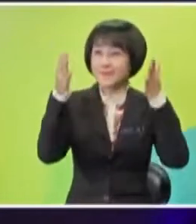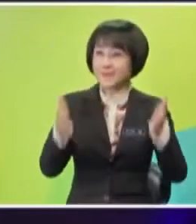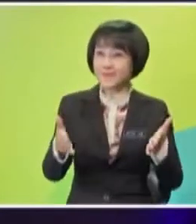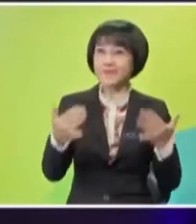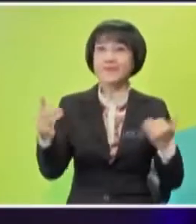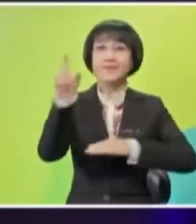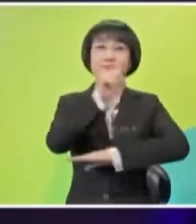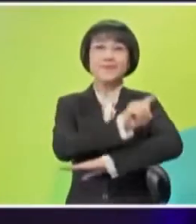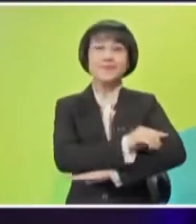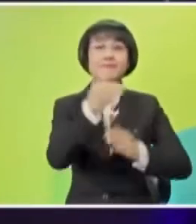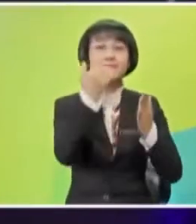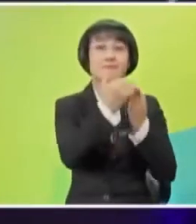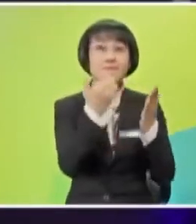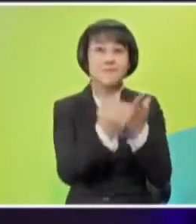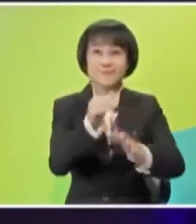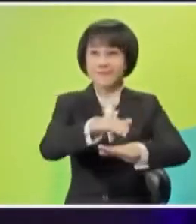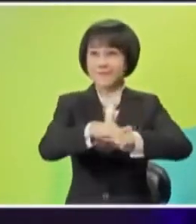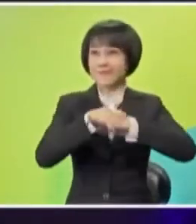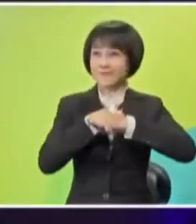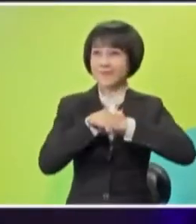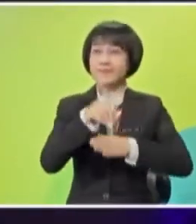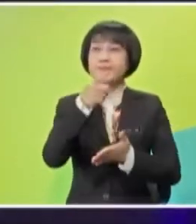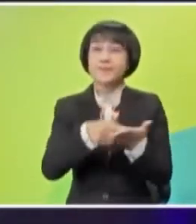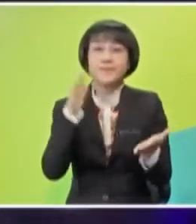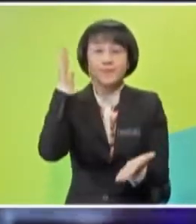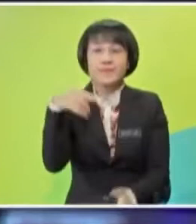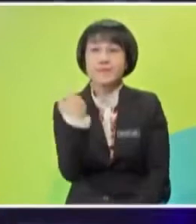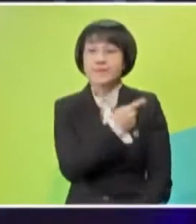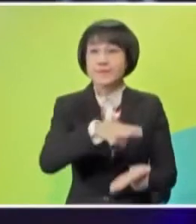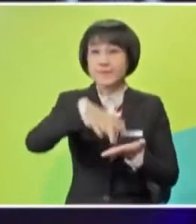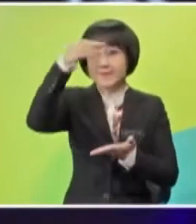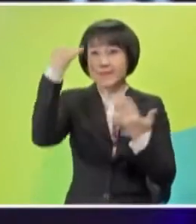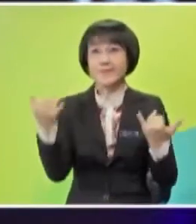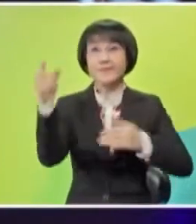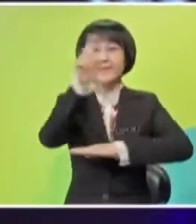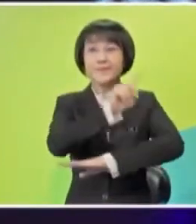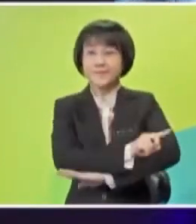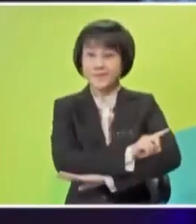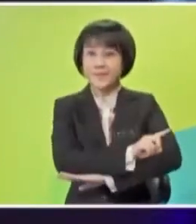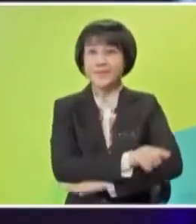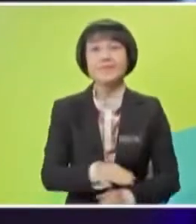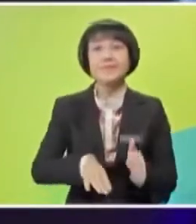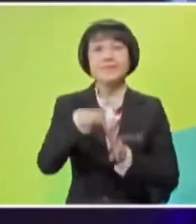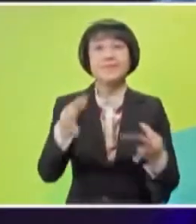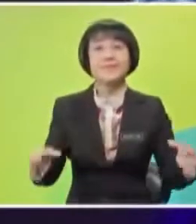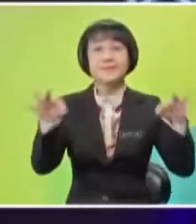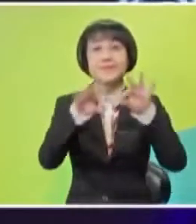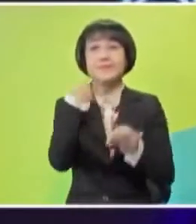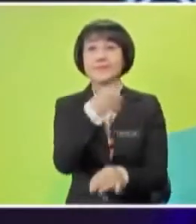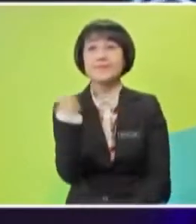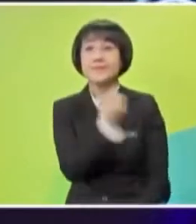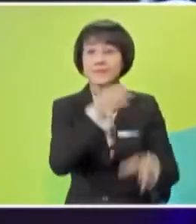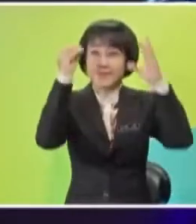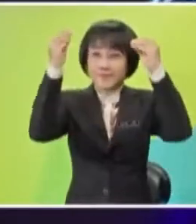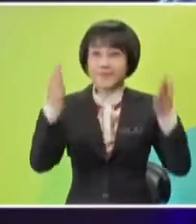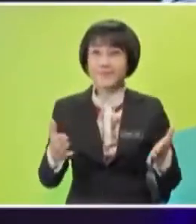of course, our lesson is English, but what will we be learning today? But most importantly, who is our teacher for today?